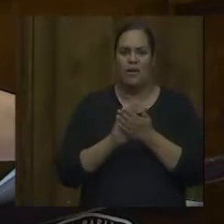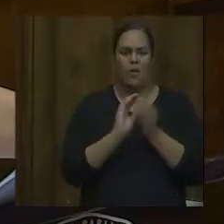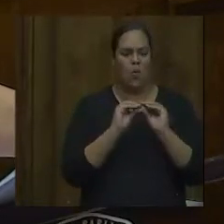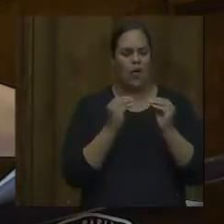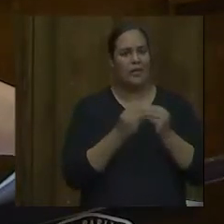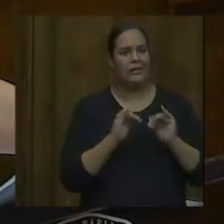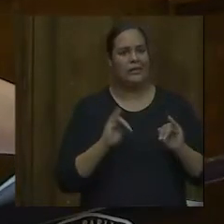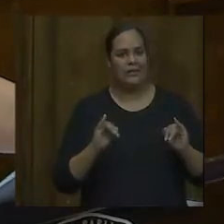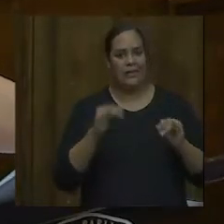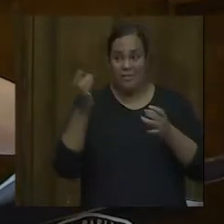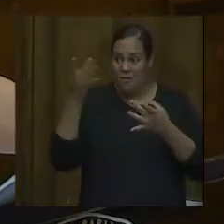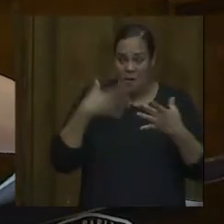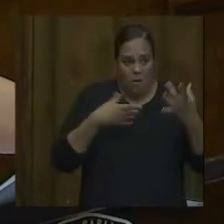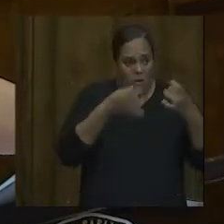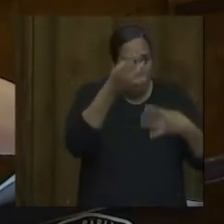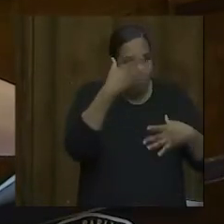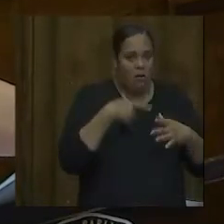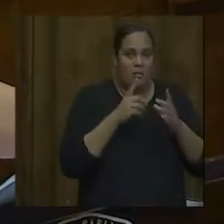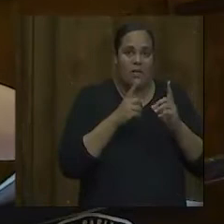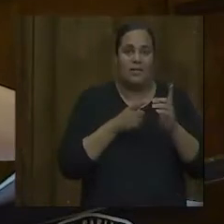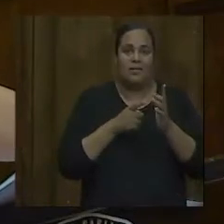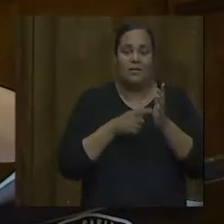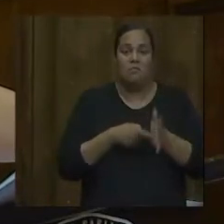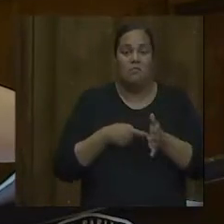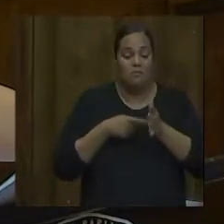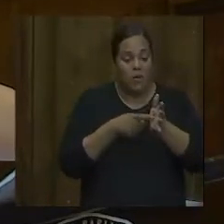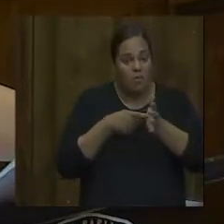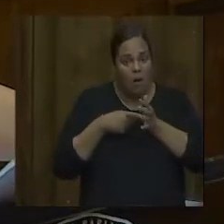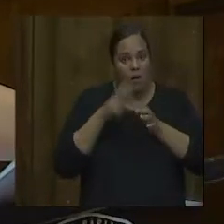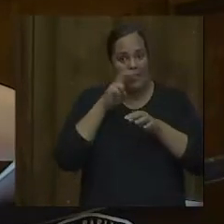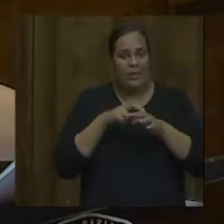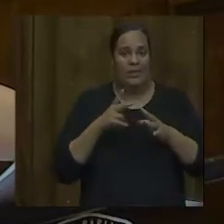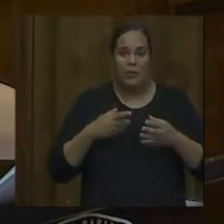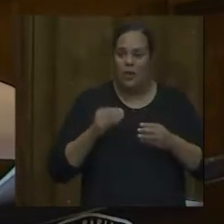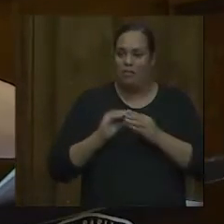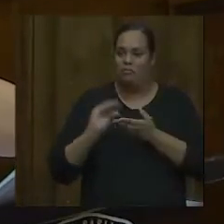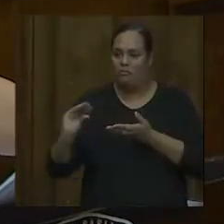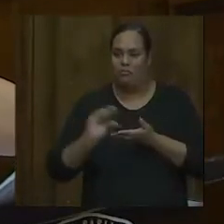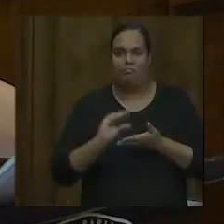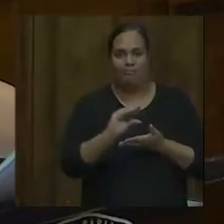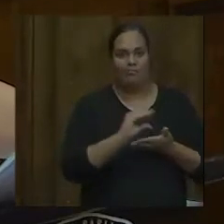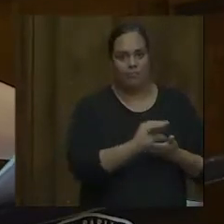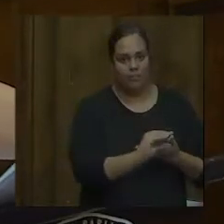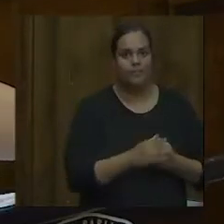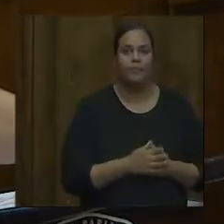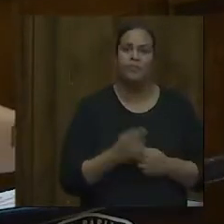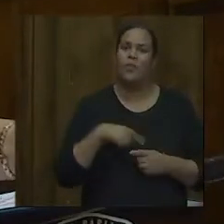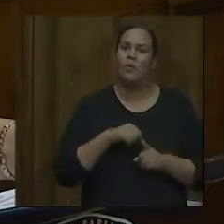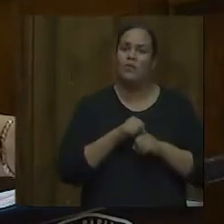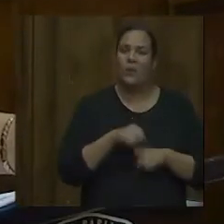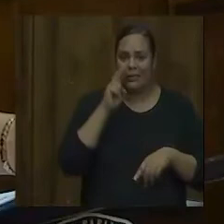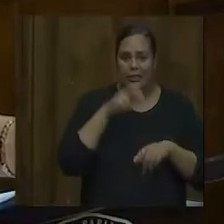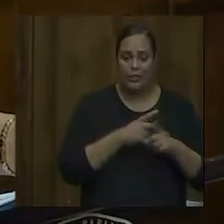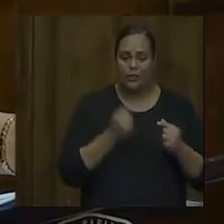organizations immediately informs us that the demand certainly outweighs the supply. We are forced to